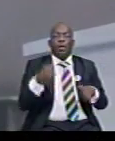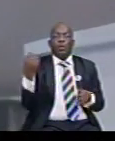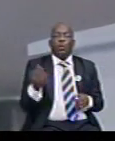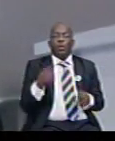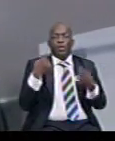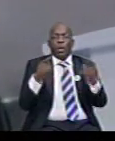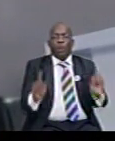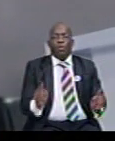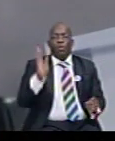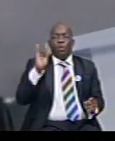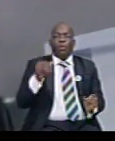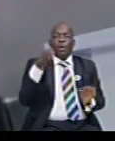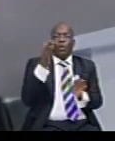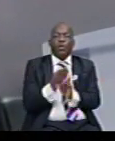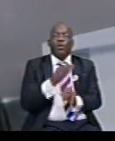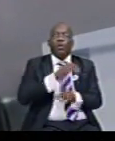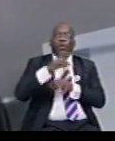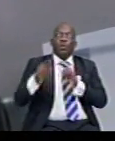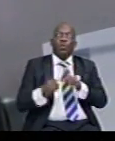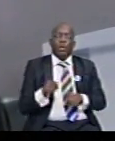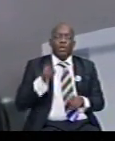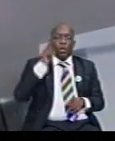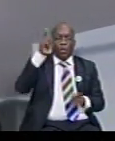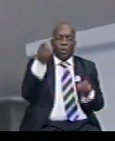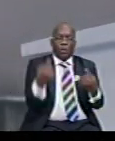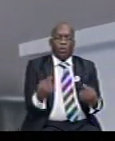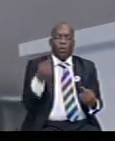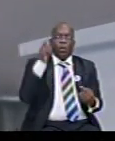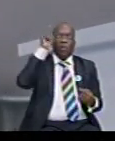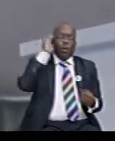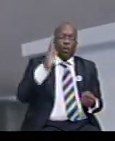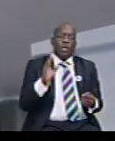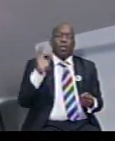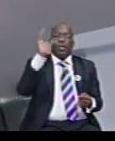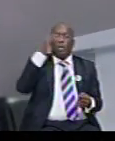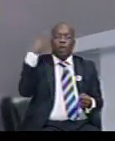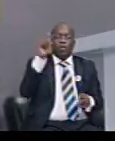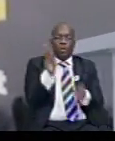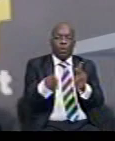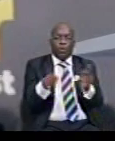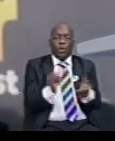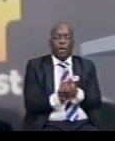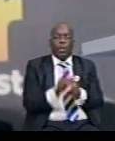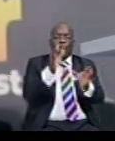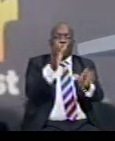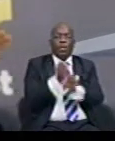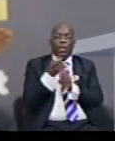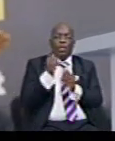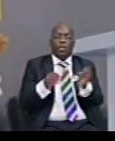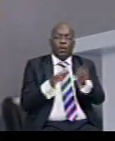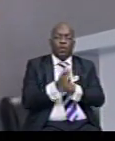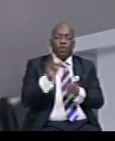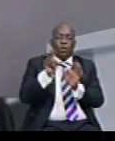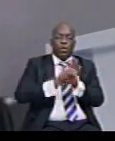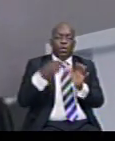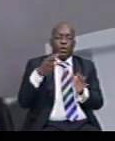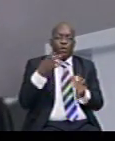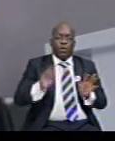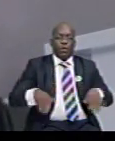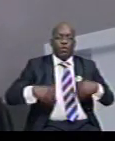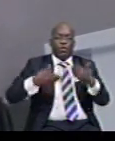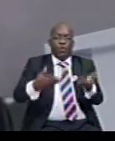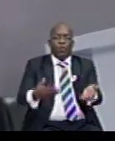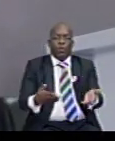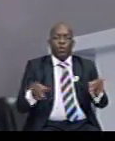When he comes, he'll be looking for the people that have received the fullness of the provision of the first coming, so